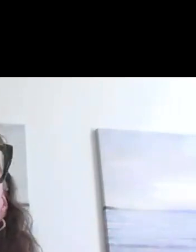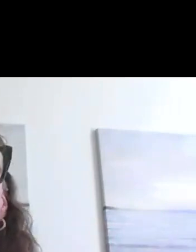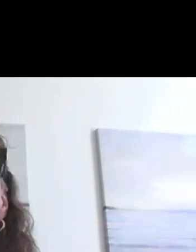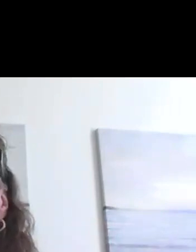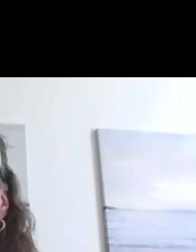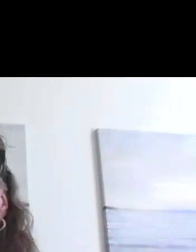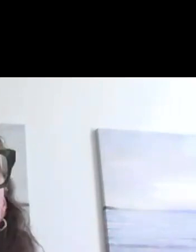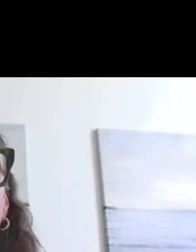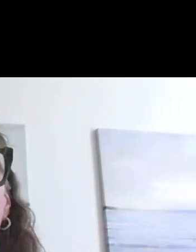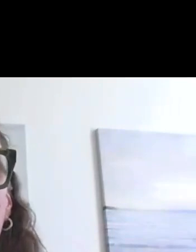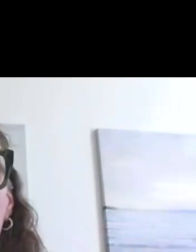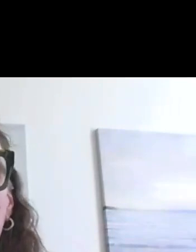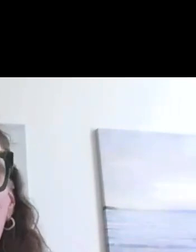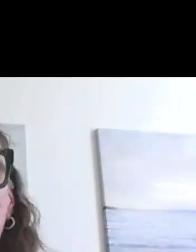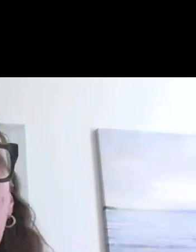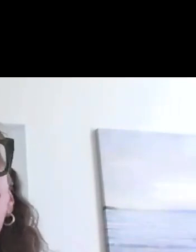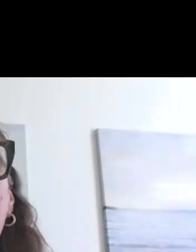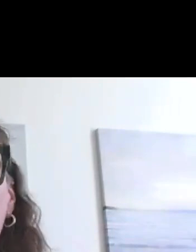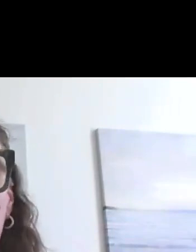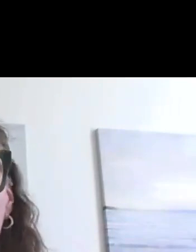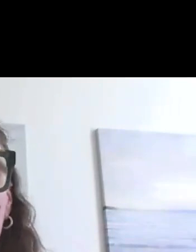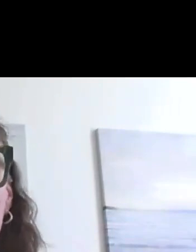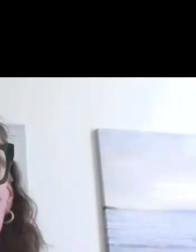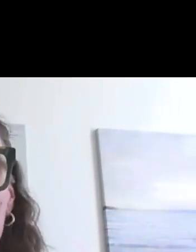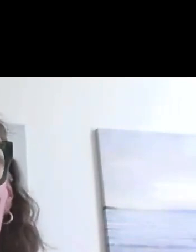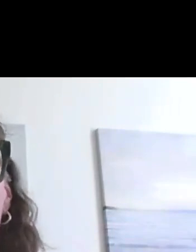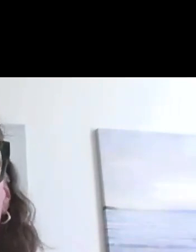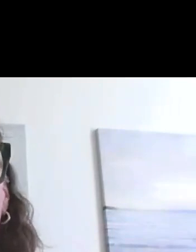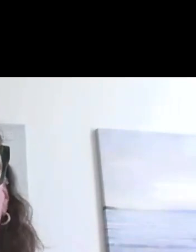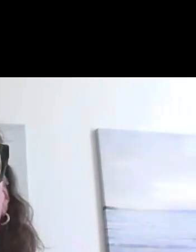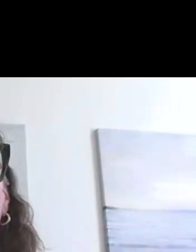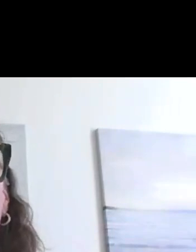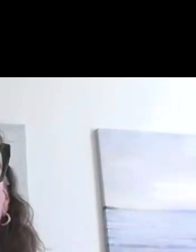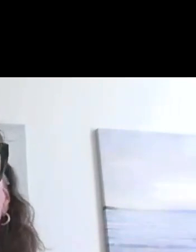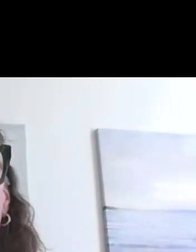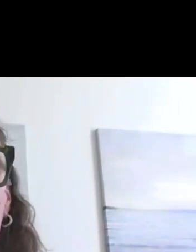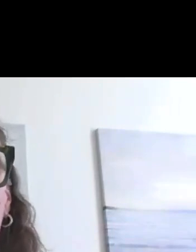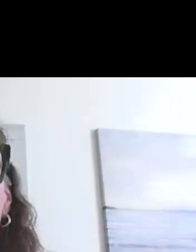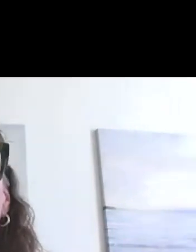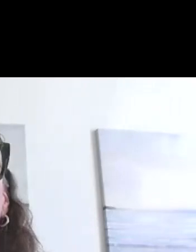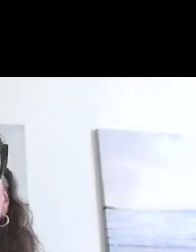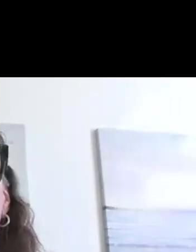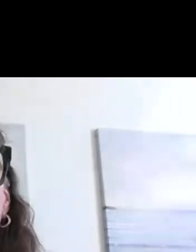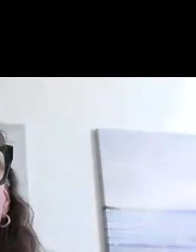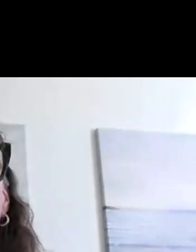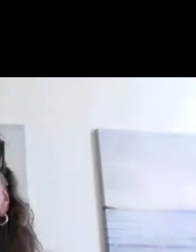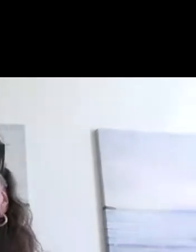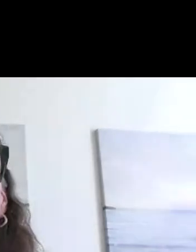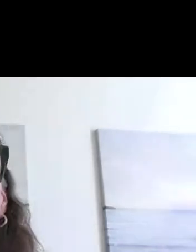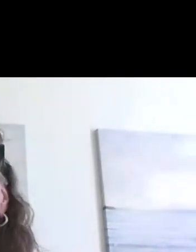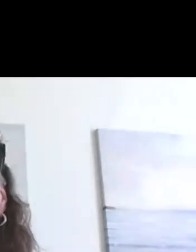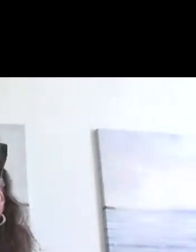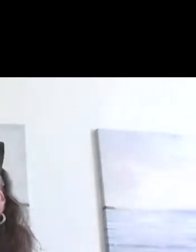dementia. And what's happening with our globally leading research partners, whether it's in treatments or cures